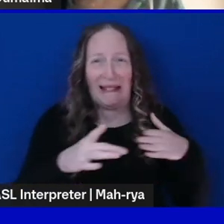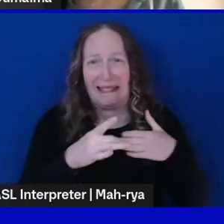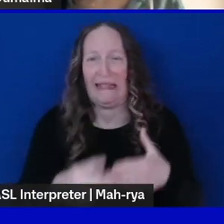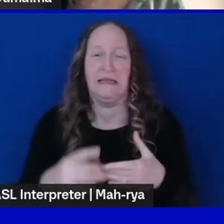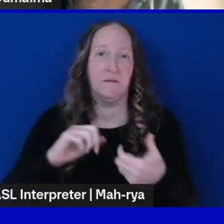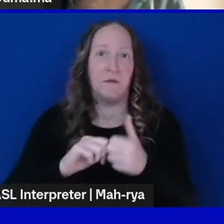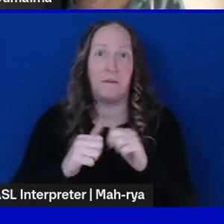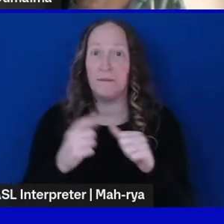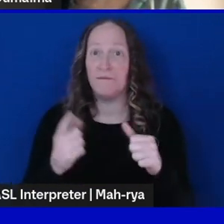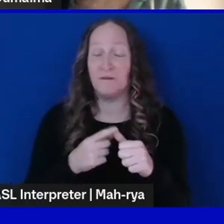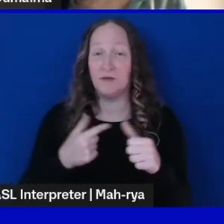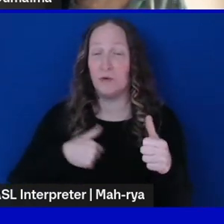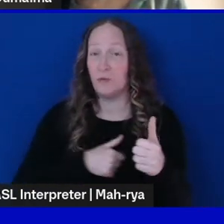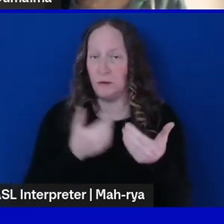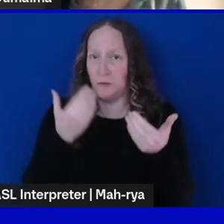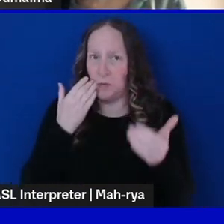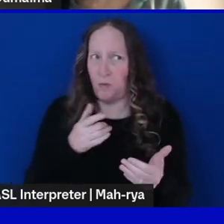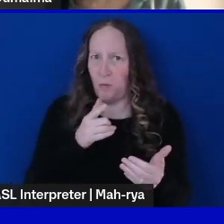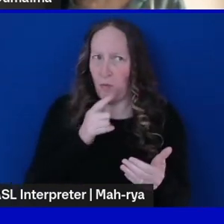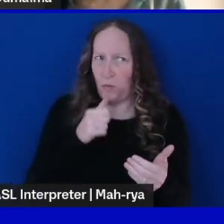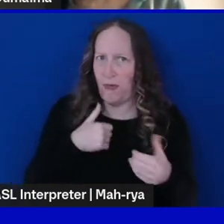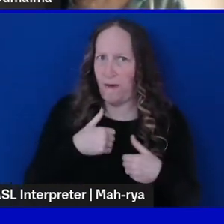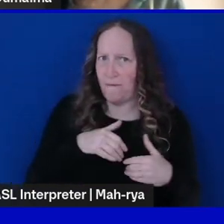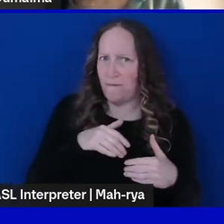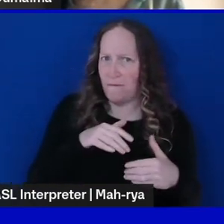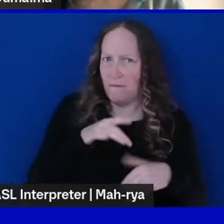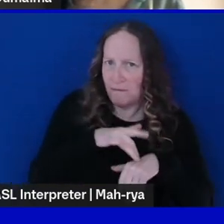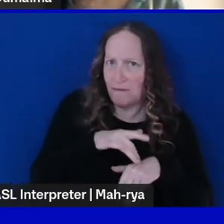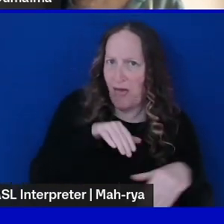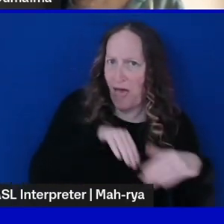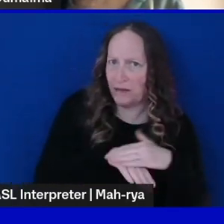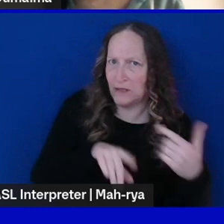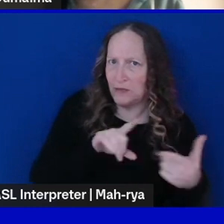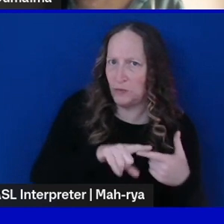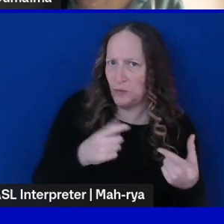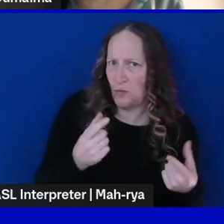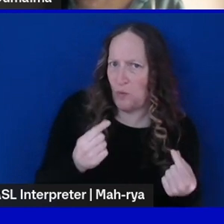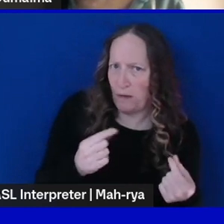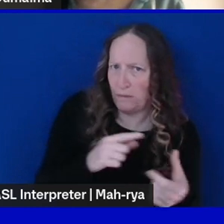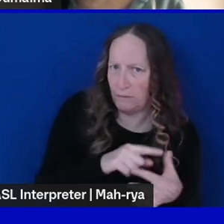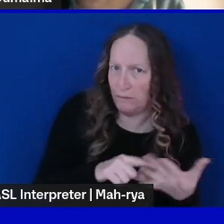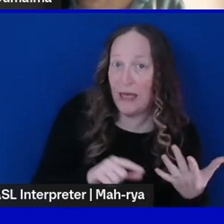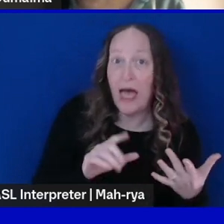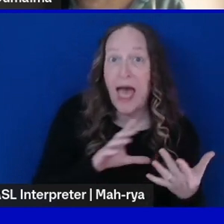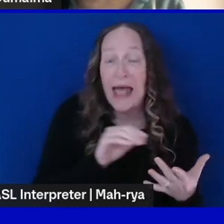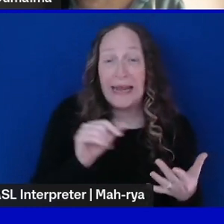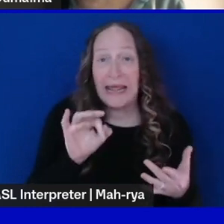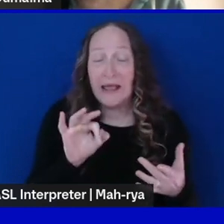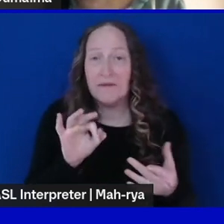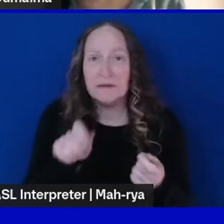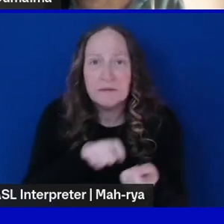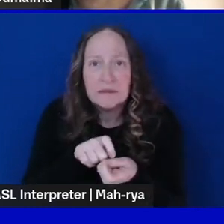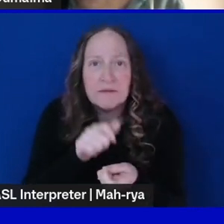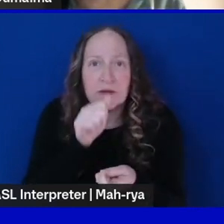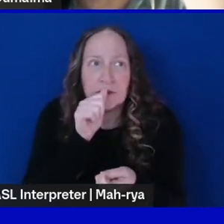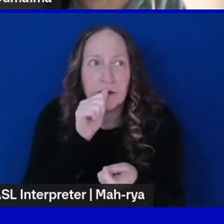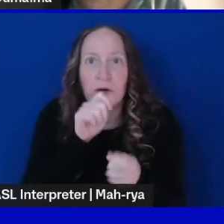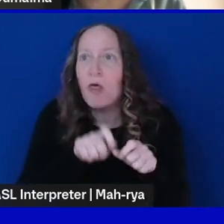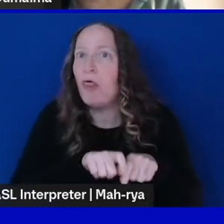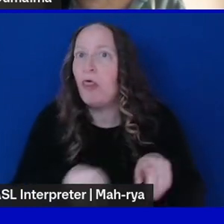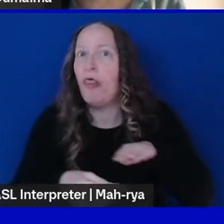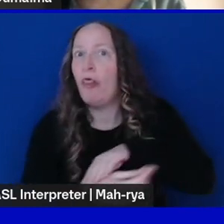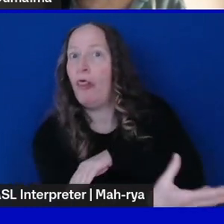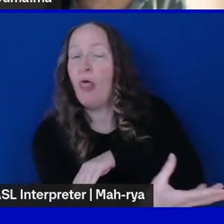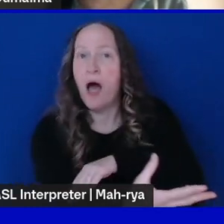no visibility in terms of who has access to what. And secondly, if a specific secret was compromised, we wouldn't even know that it